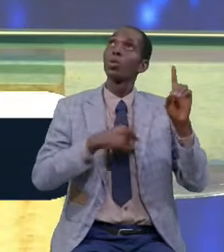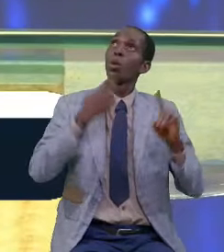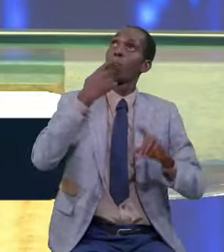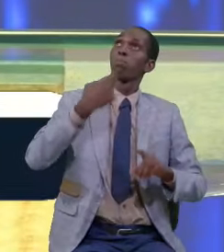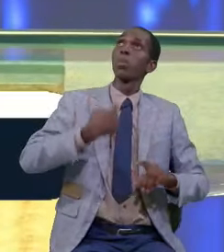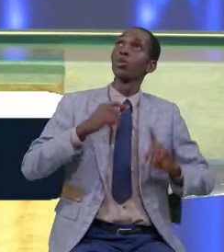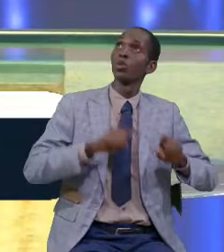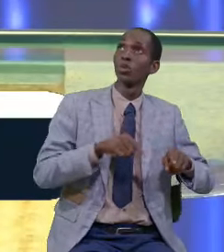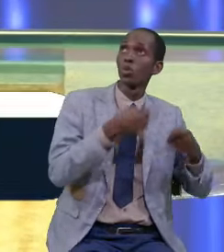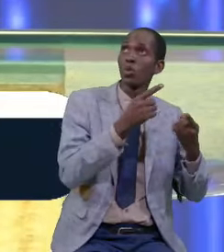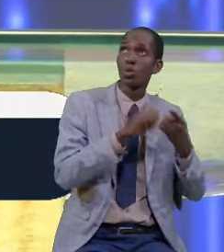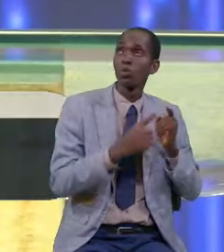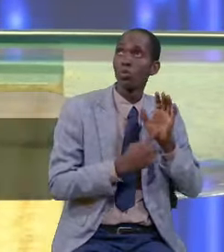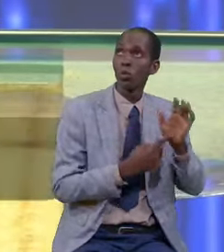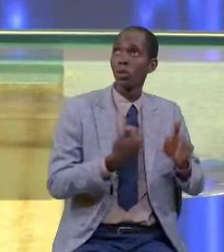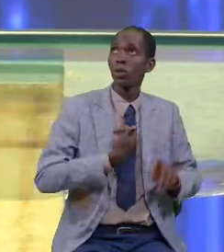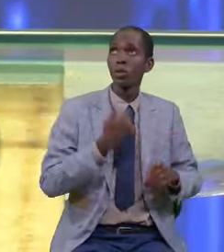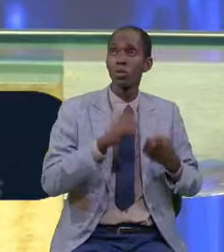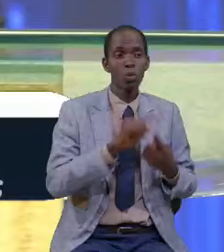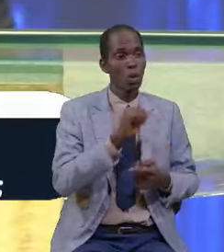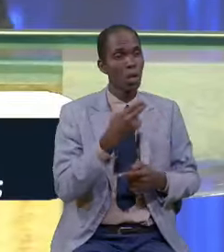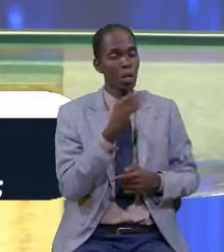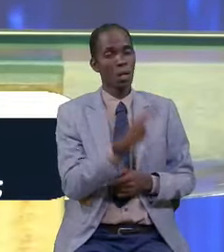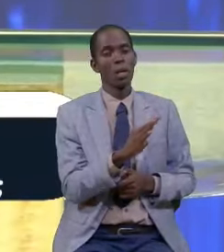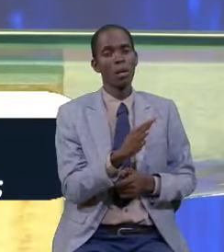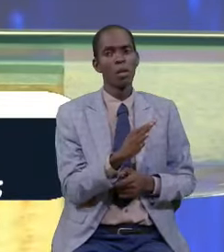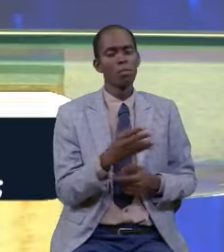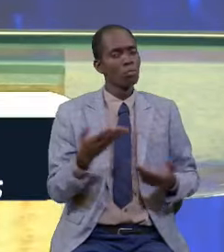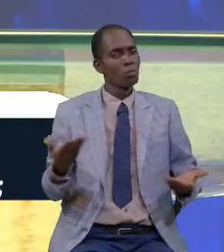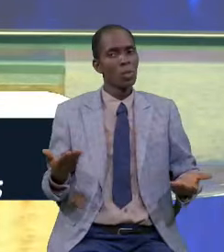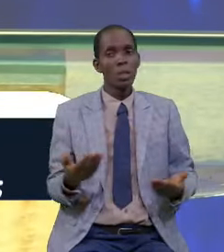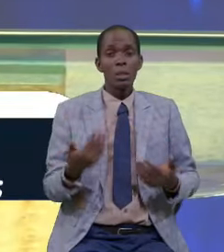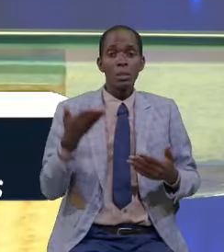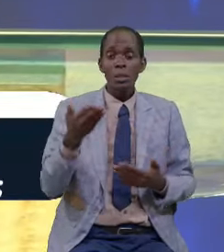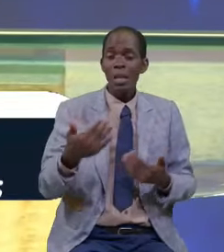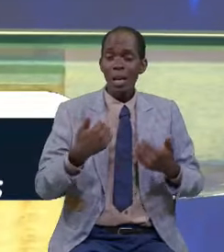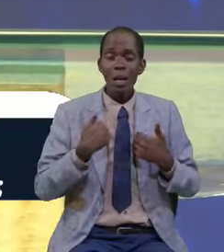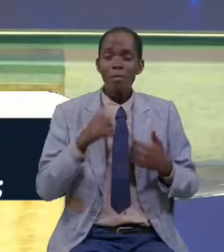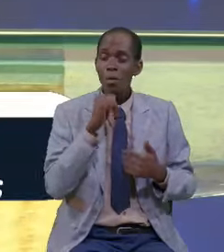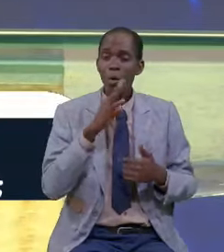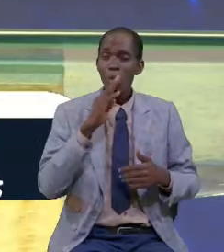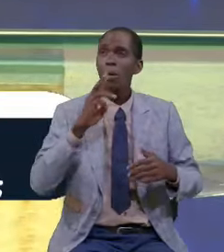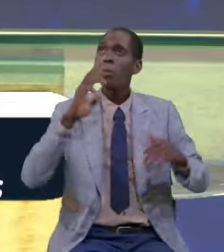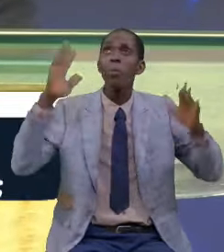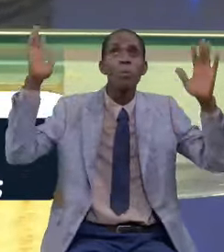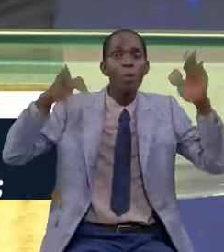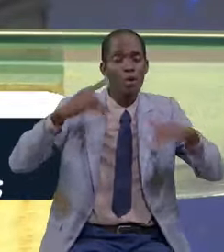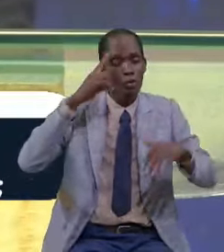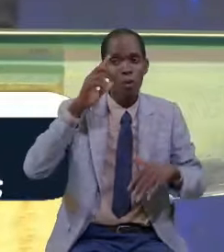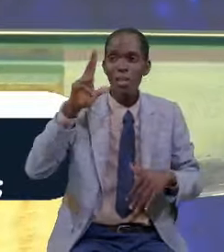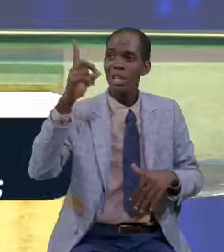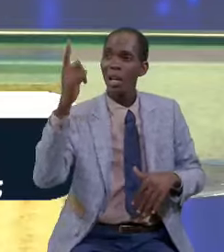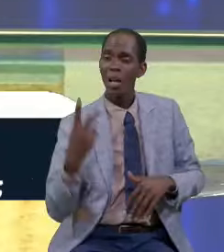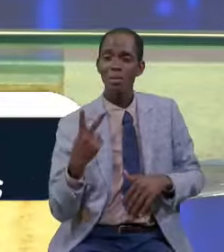show thyself unto Ahab. There had not been rain for these 3.5 years. And God said,